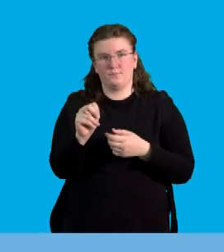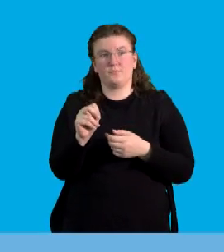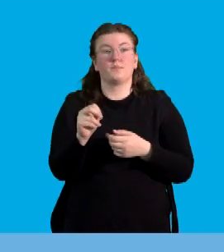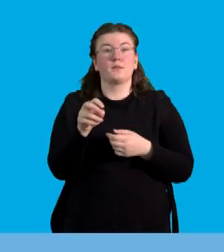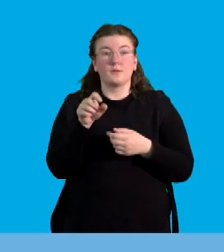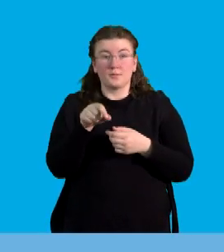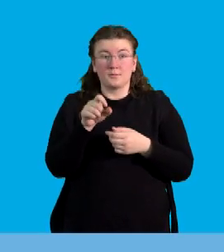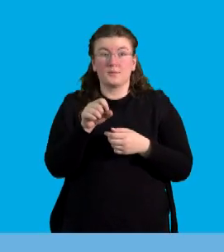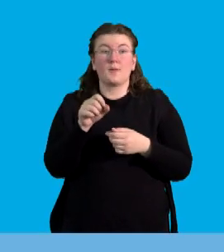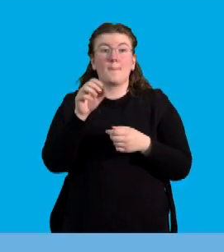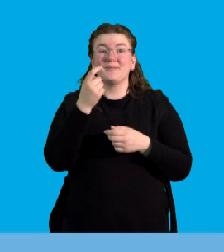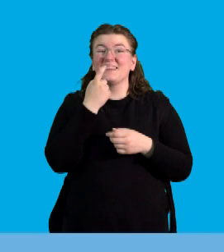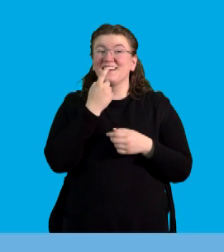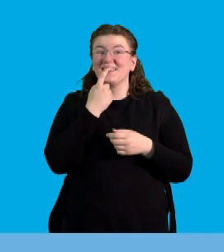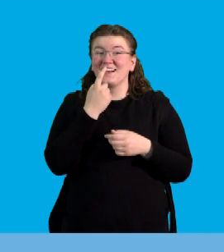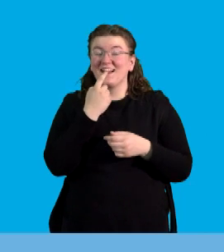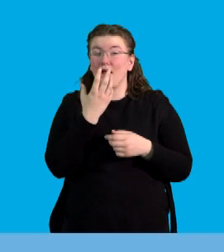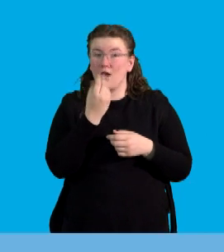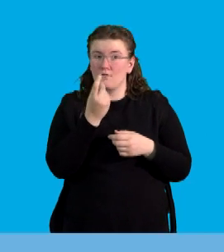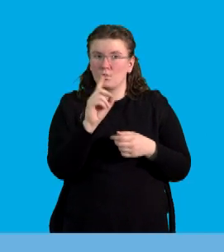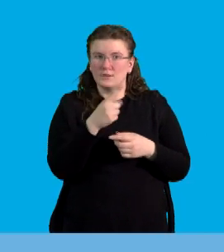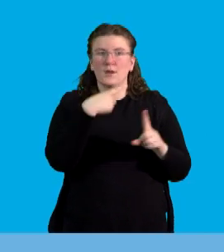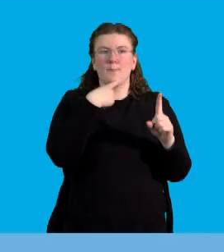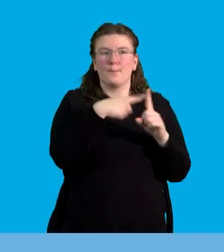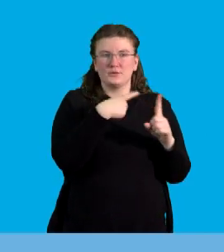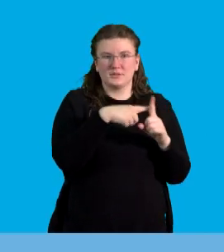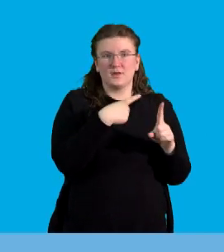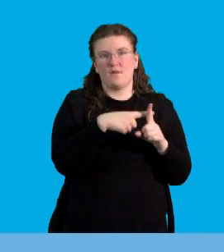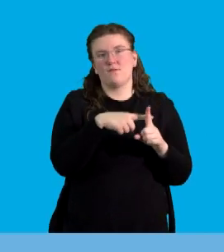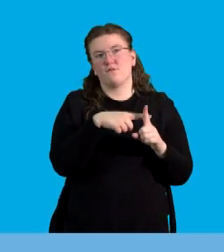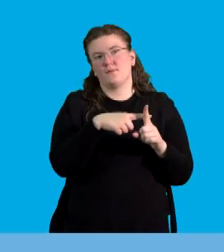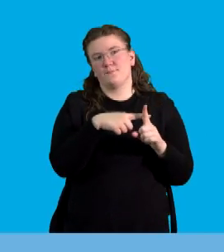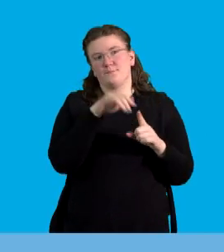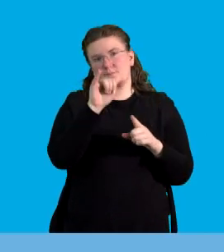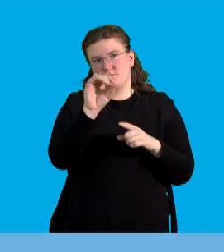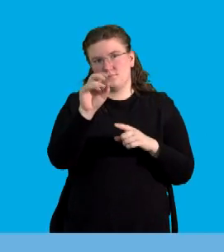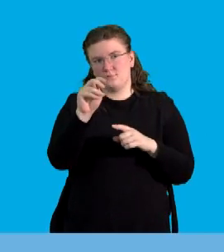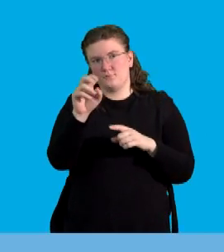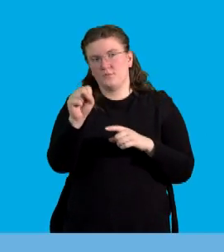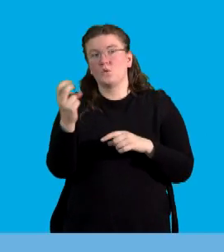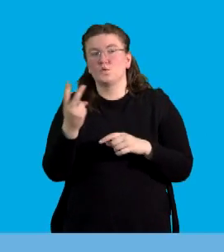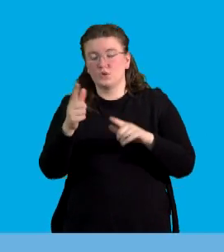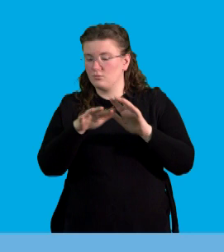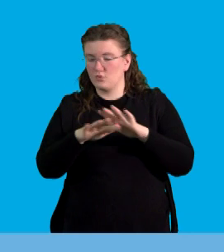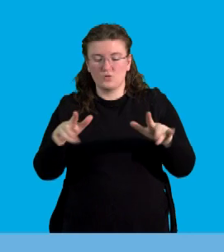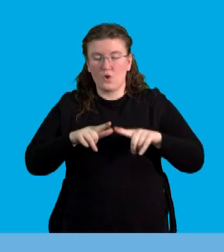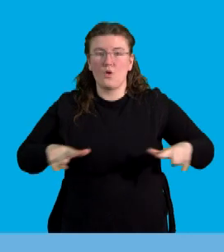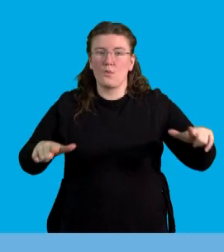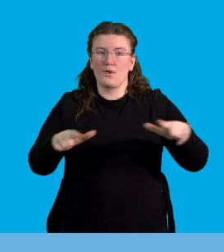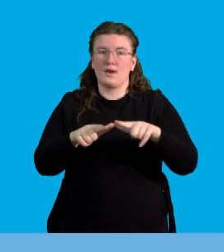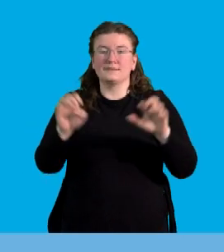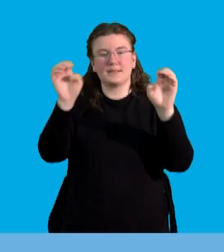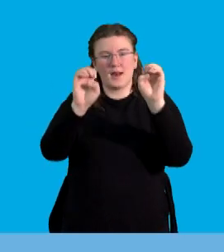and delocalized electrons. Now, as we can see on this picture here, we have our free electrons. Now, the